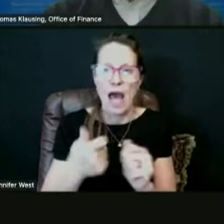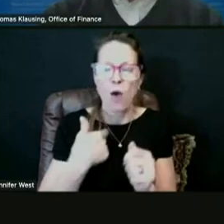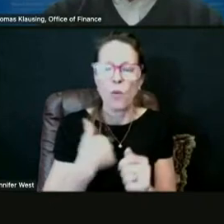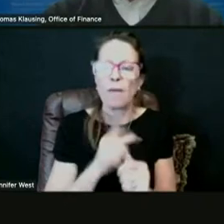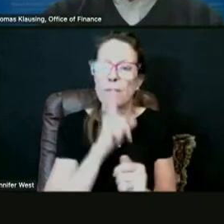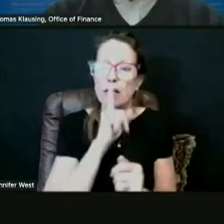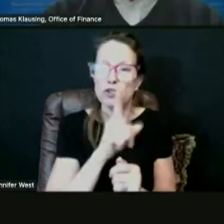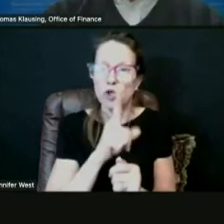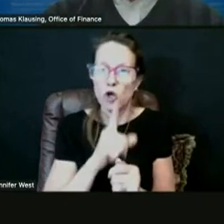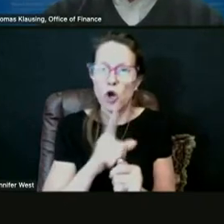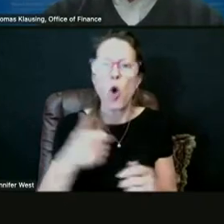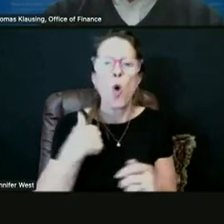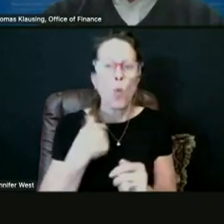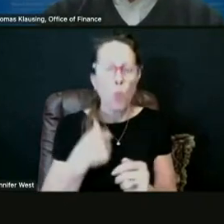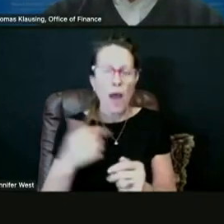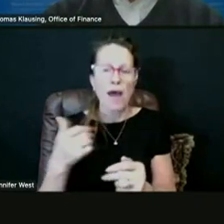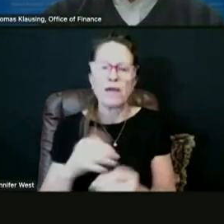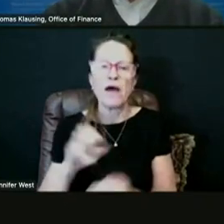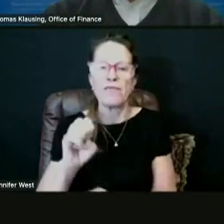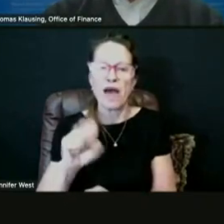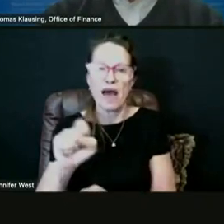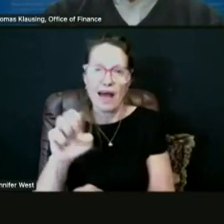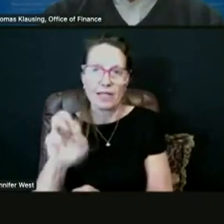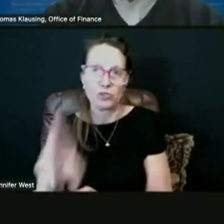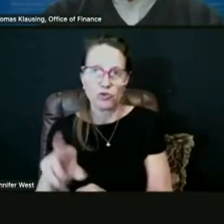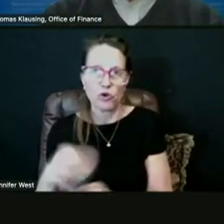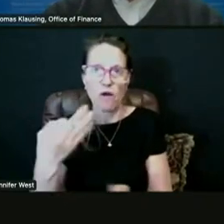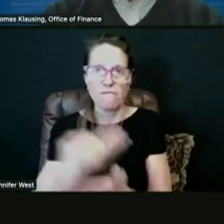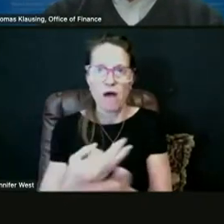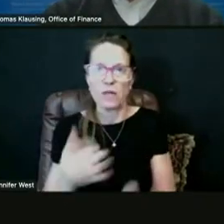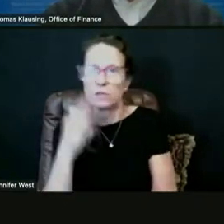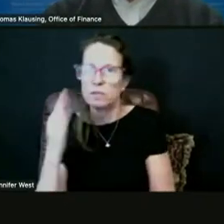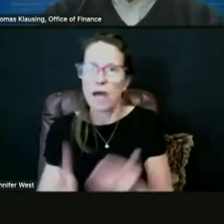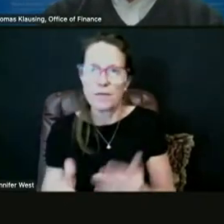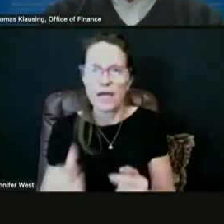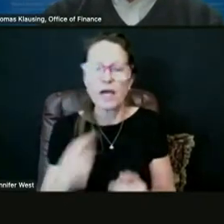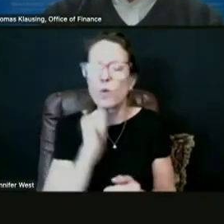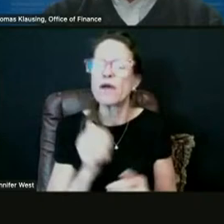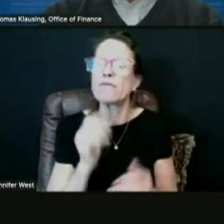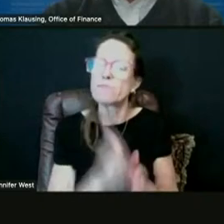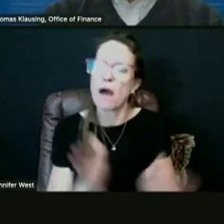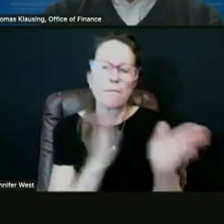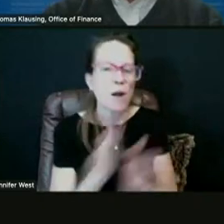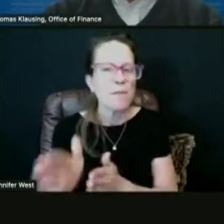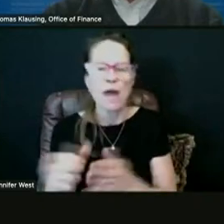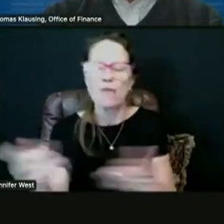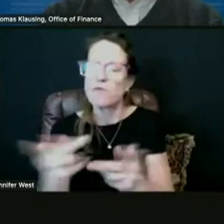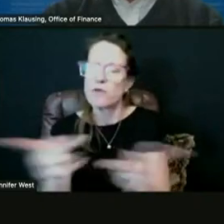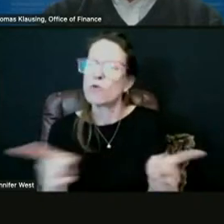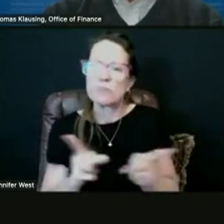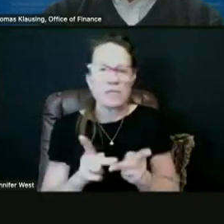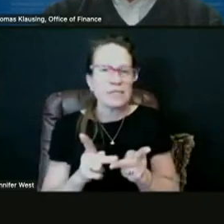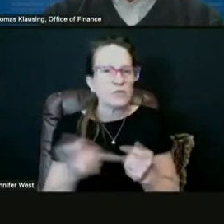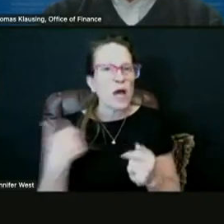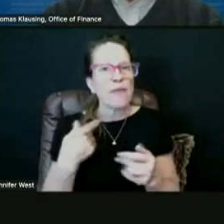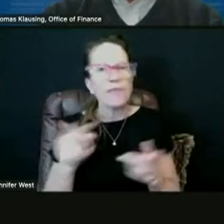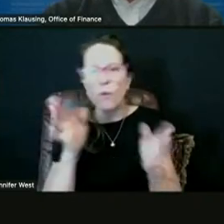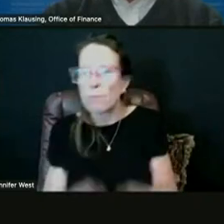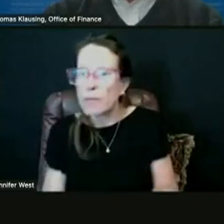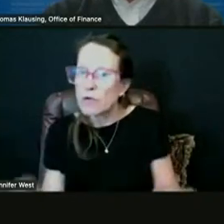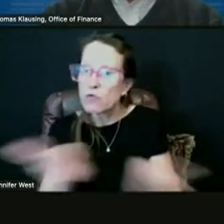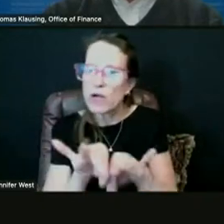the cliff of ESSER ending, that we just have not prepared for those positions that we know are going to be continue to be critical to our